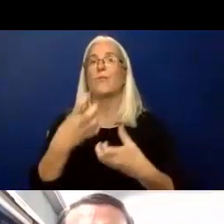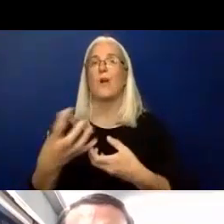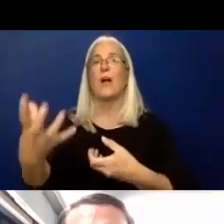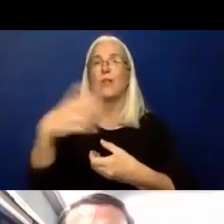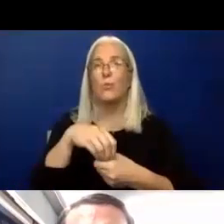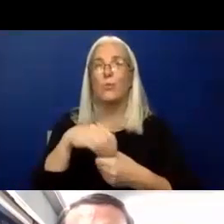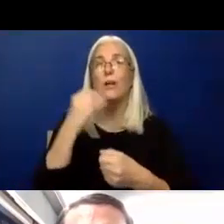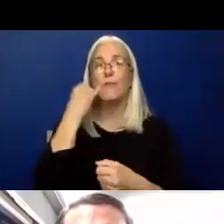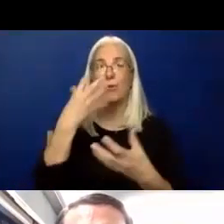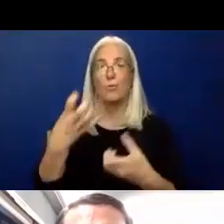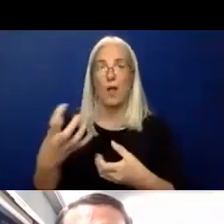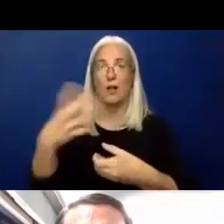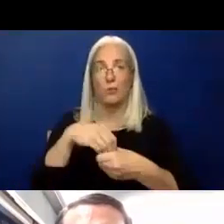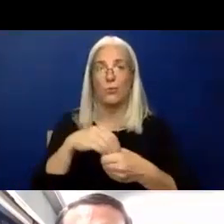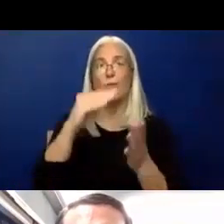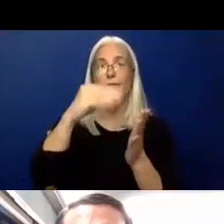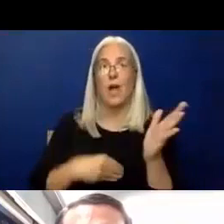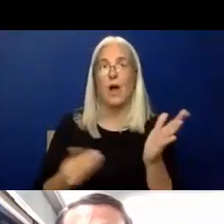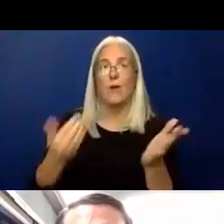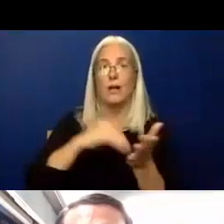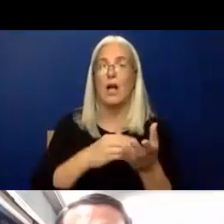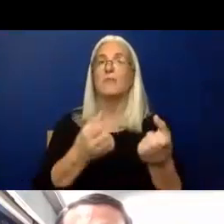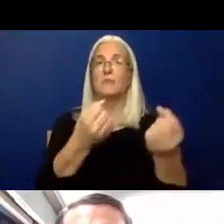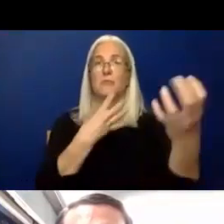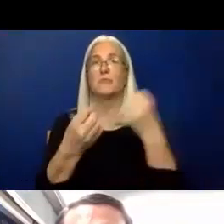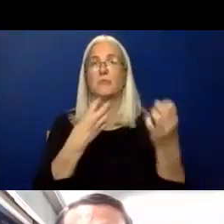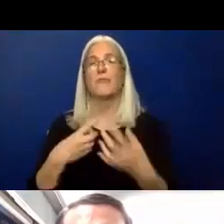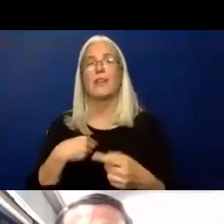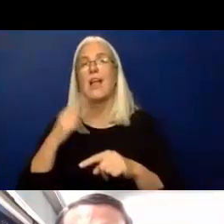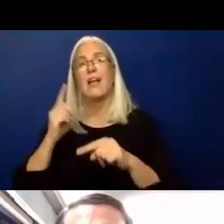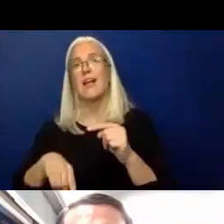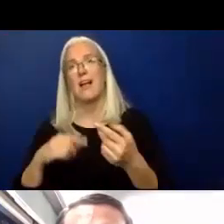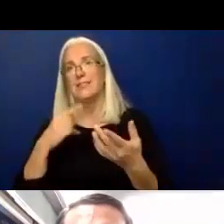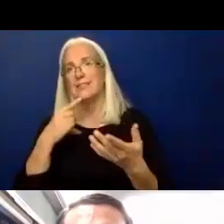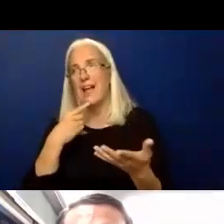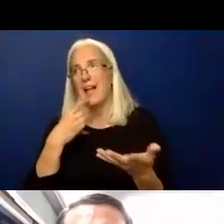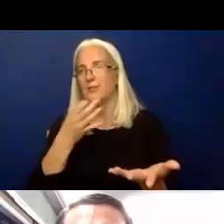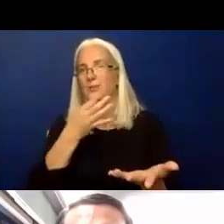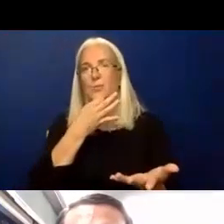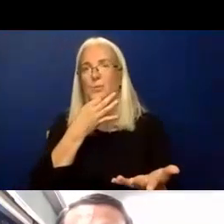need to see. So I wouldn't be able to say yet because I think it's too early. Okay. All right. Thanks very much.